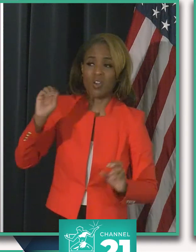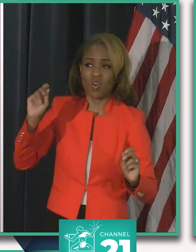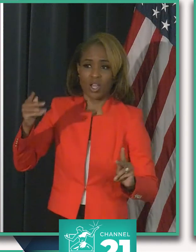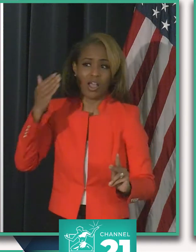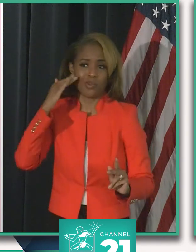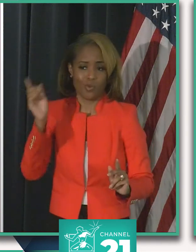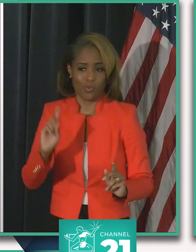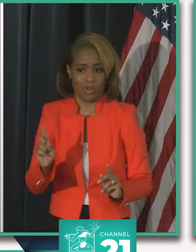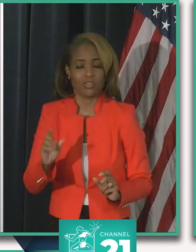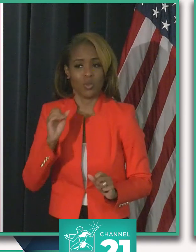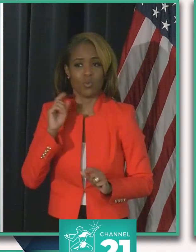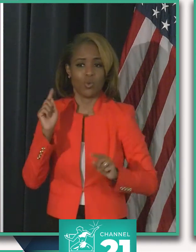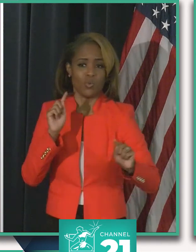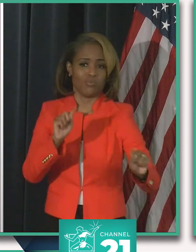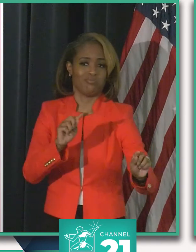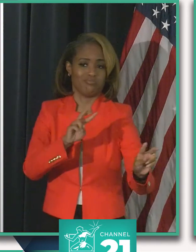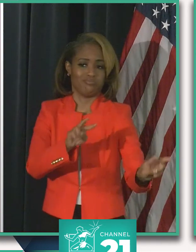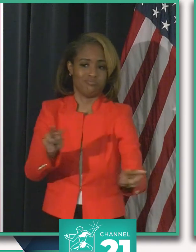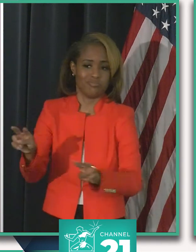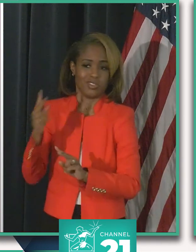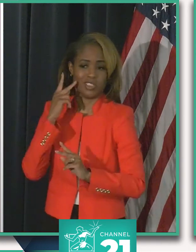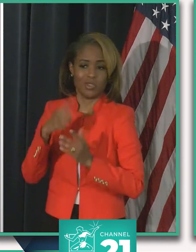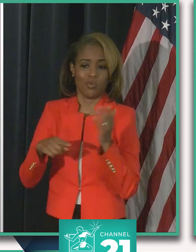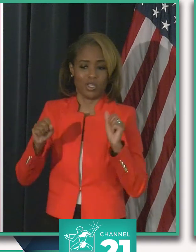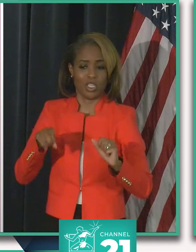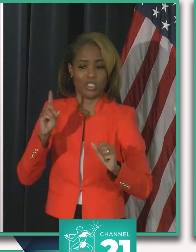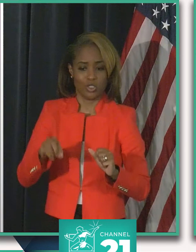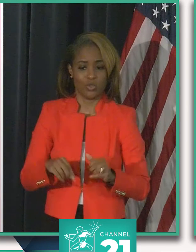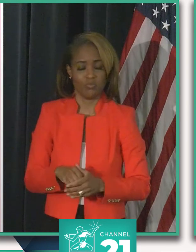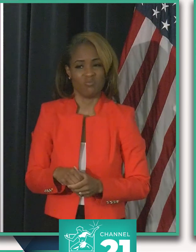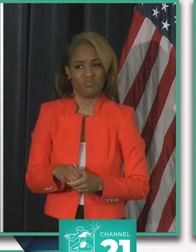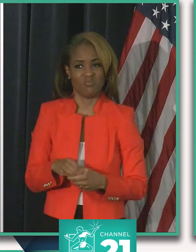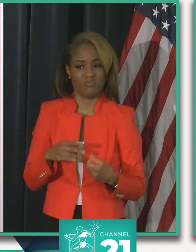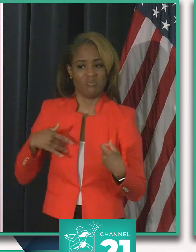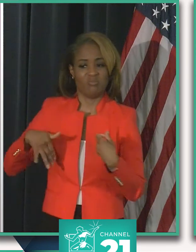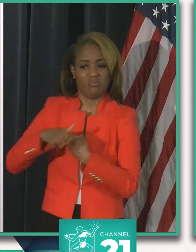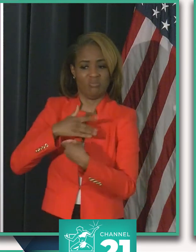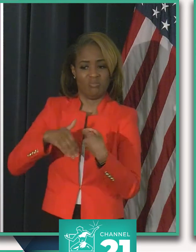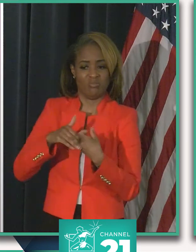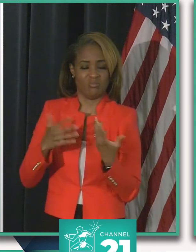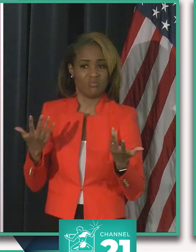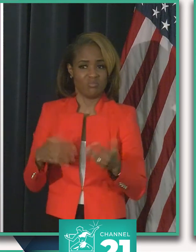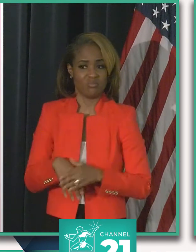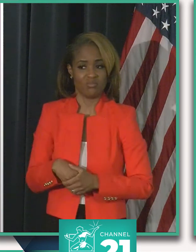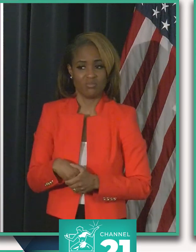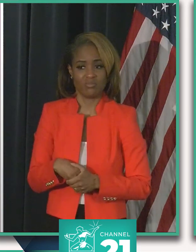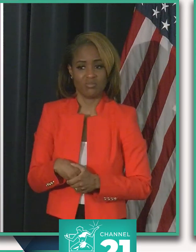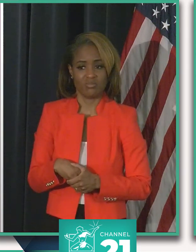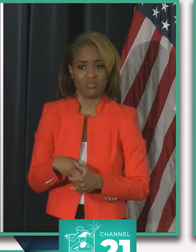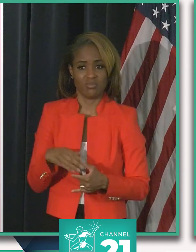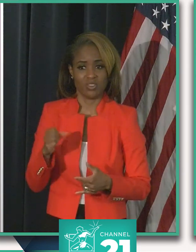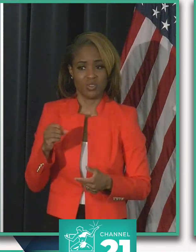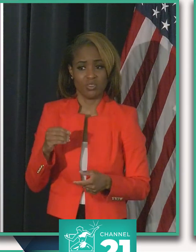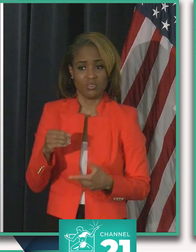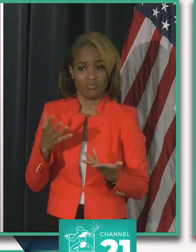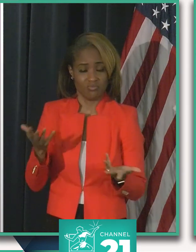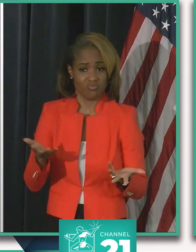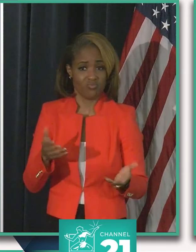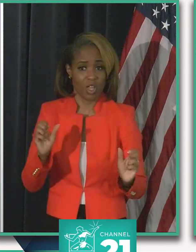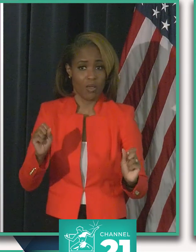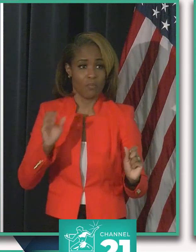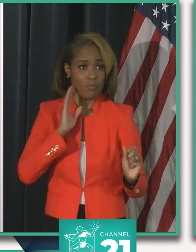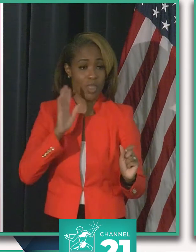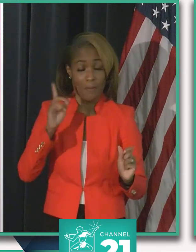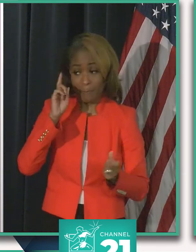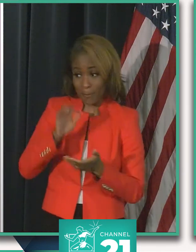I know where you are. We're going to be out and check it out and see what we can do. Yeah, just ride around and just take a look. Yeah. You know, don't take my word for it.